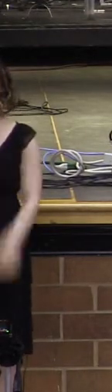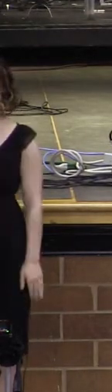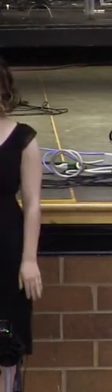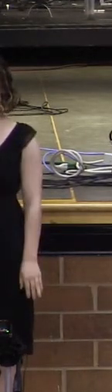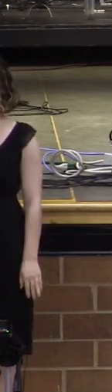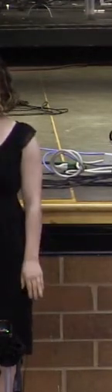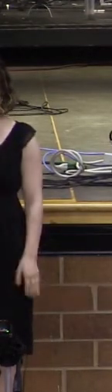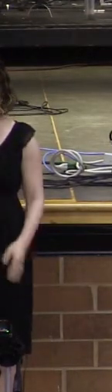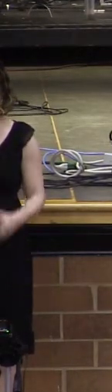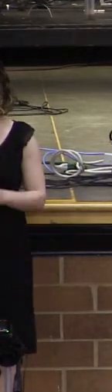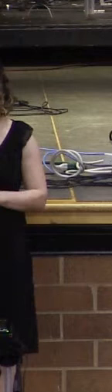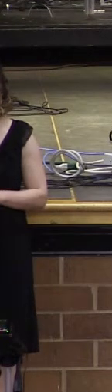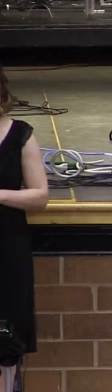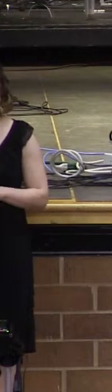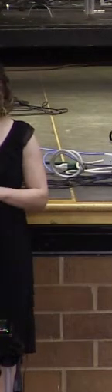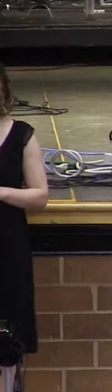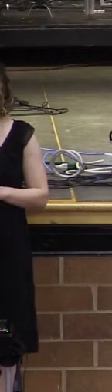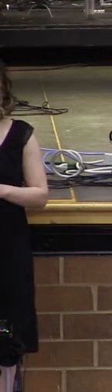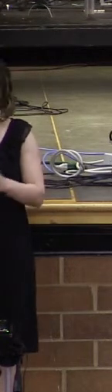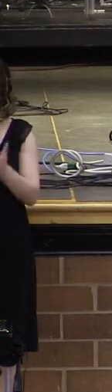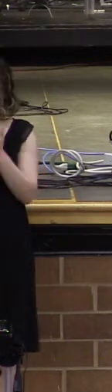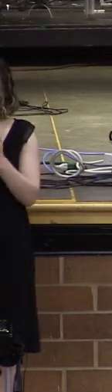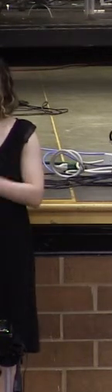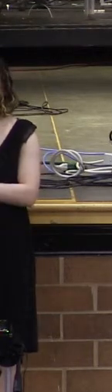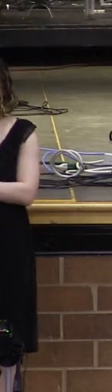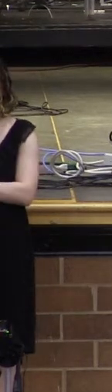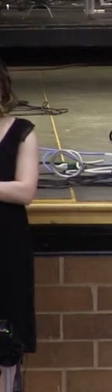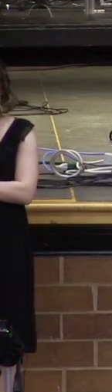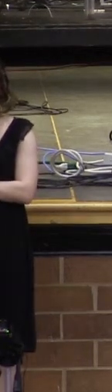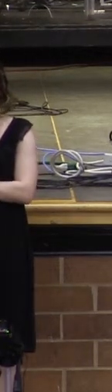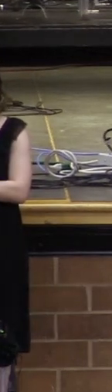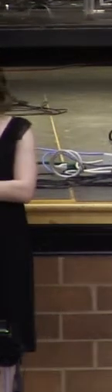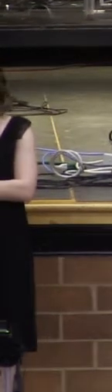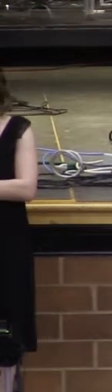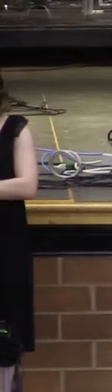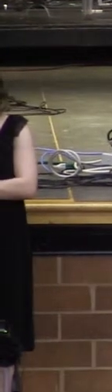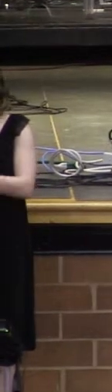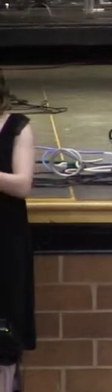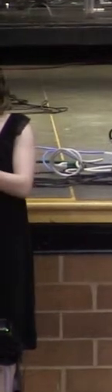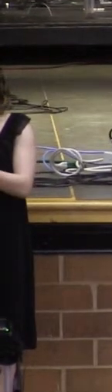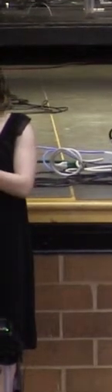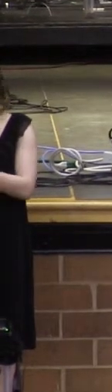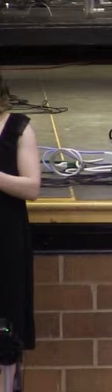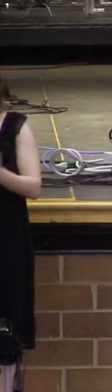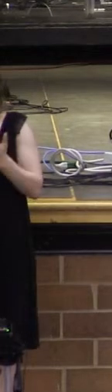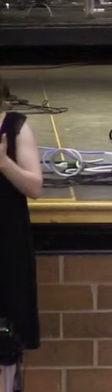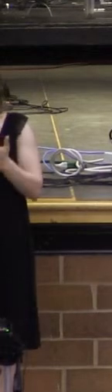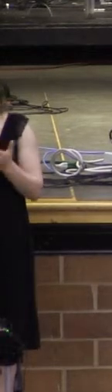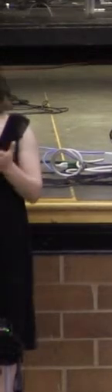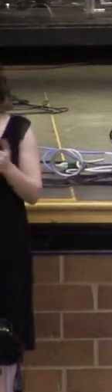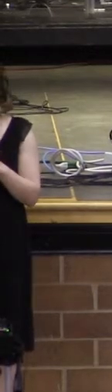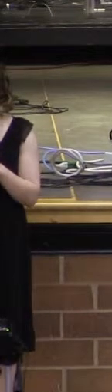The Book of Revelation so this is the letter to th tyer um it's the fourth letter in verse 18 it says and to the angel of